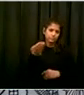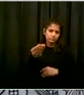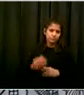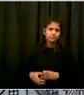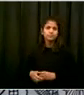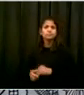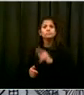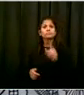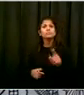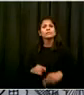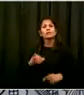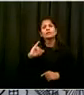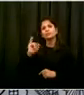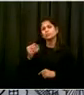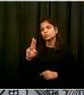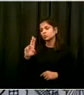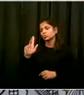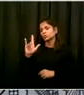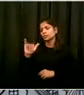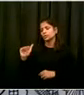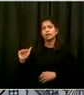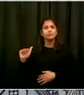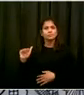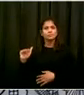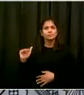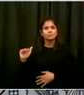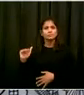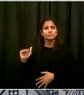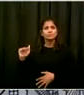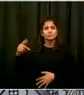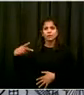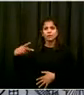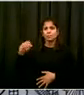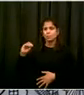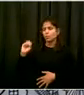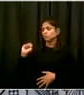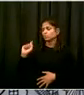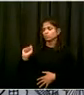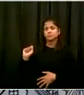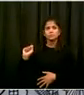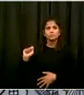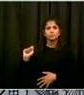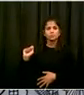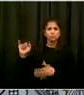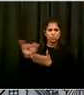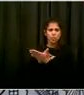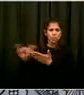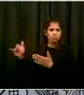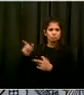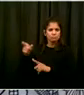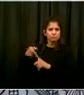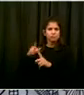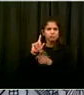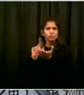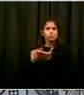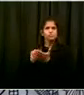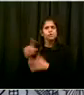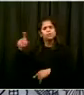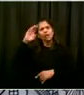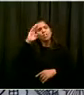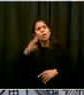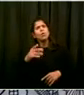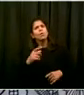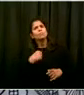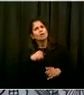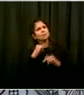Hey, good morning, Mr. Mayor. I hope you're well. Just following up on that, I mean, you know,